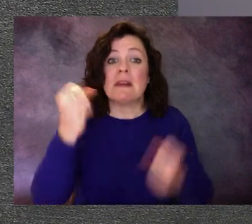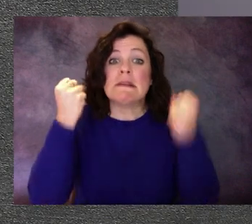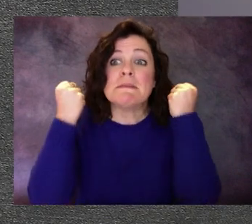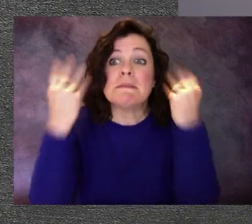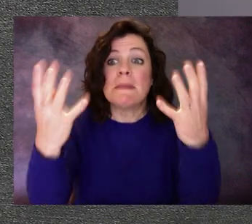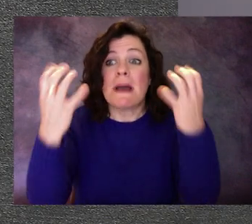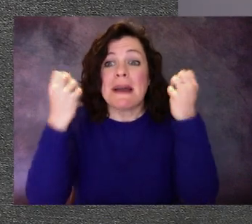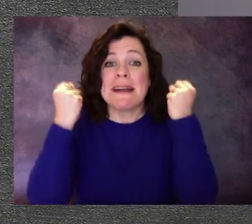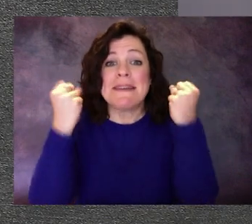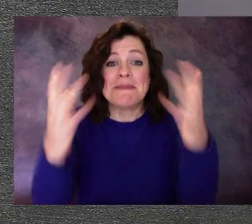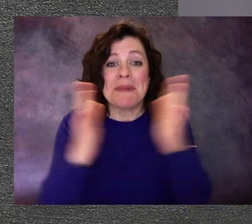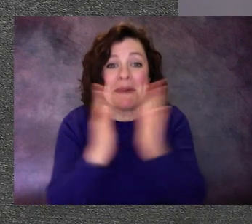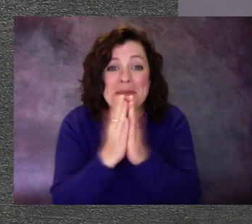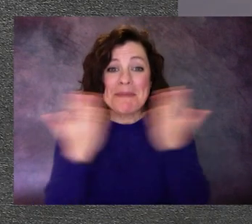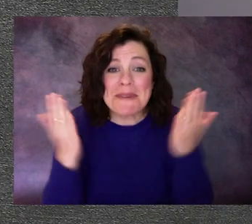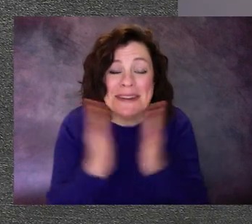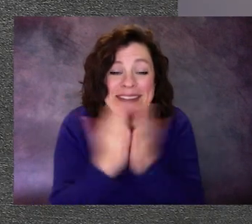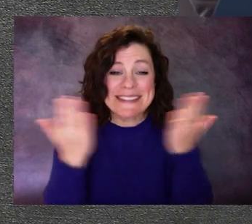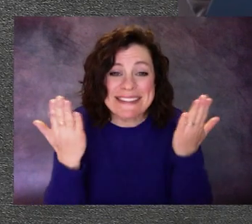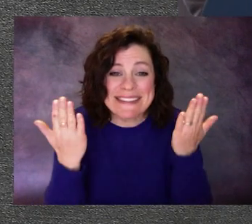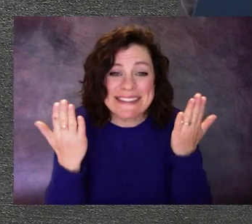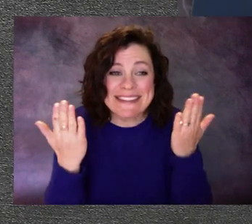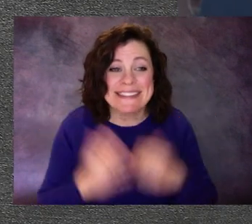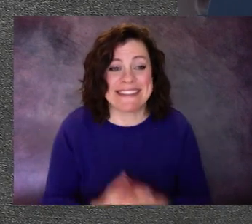So many books.